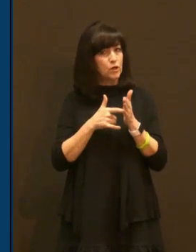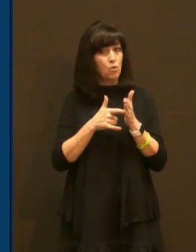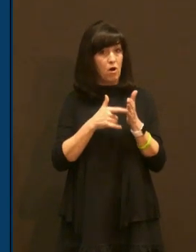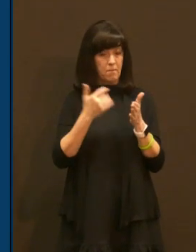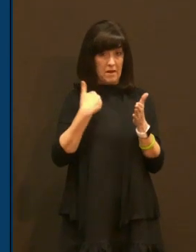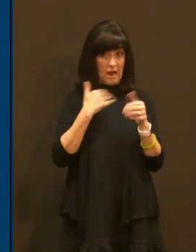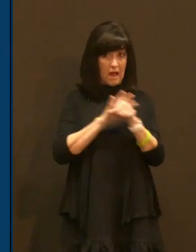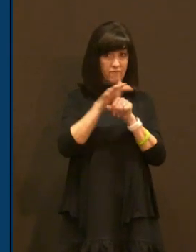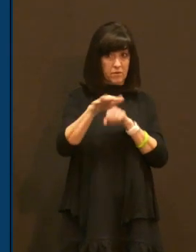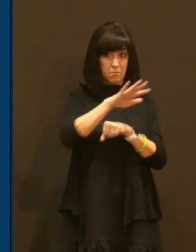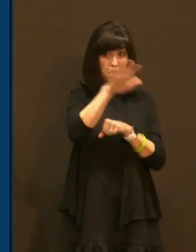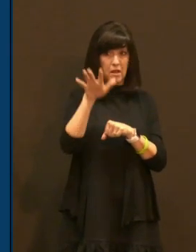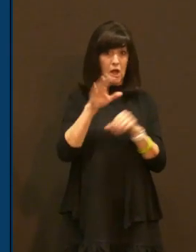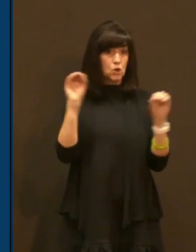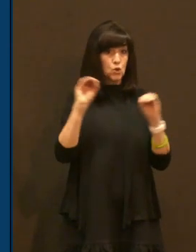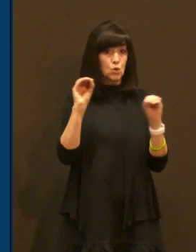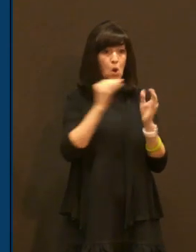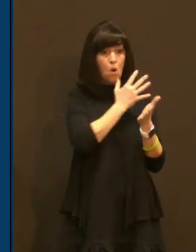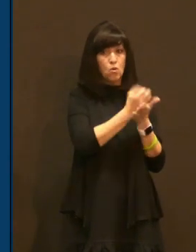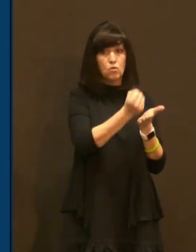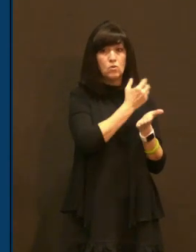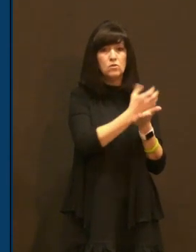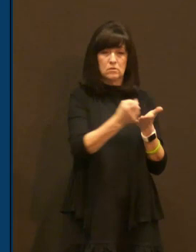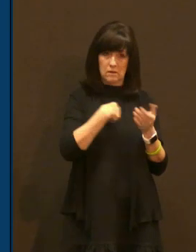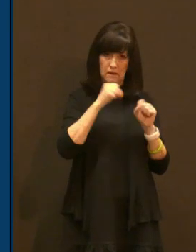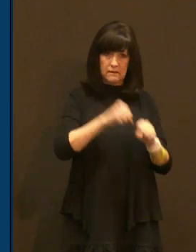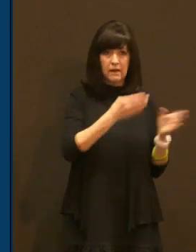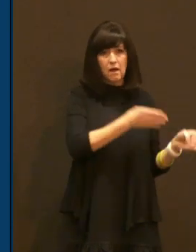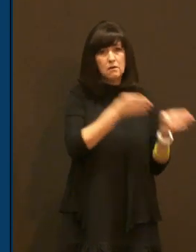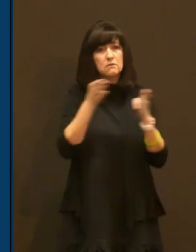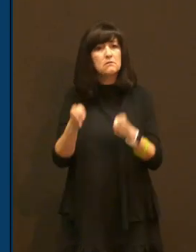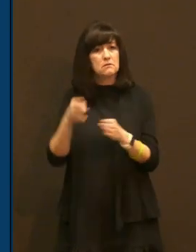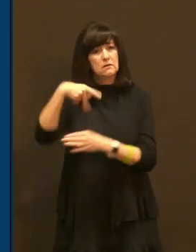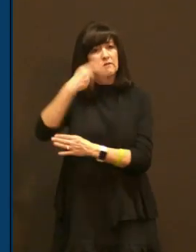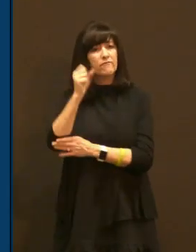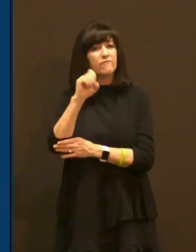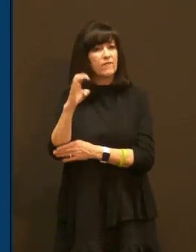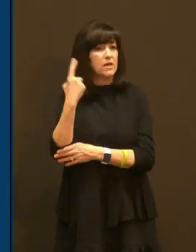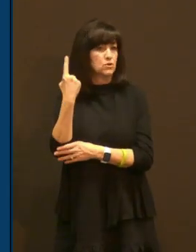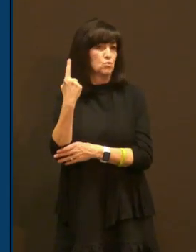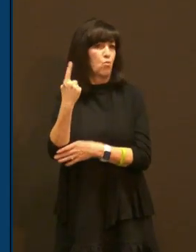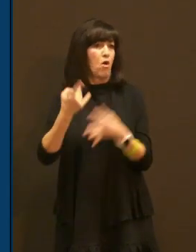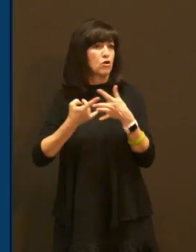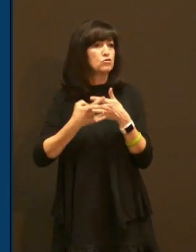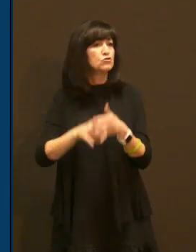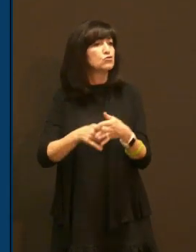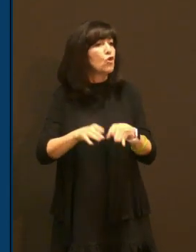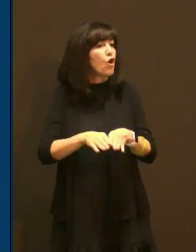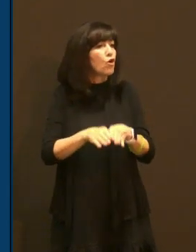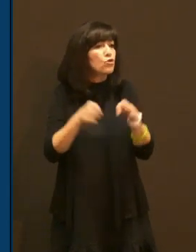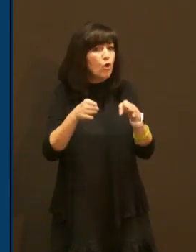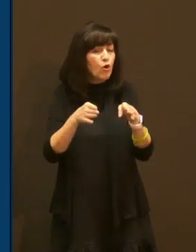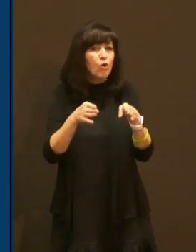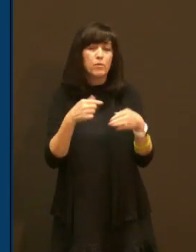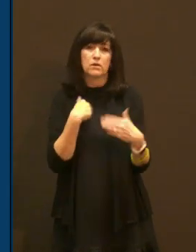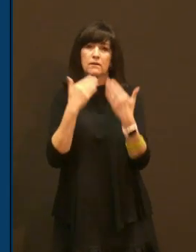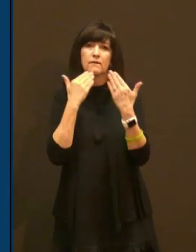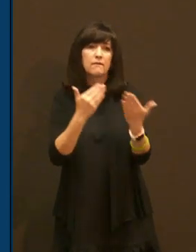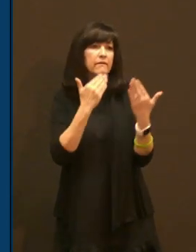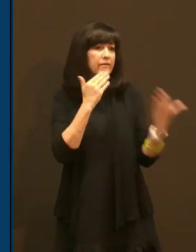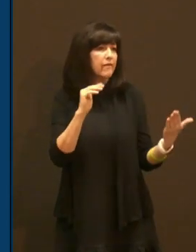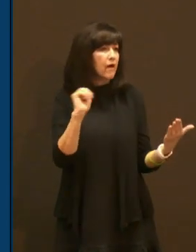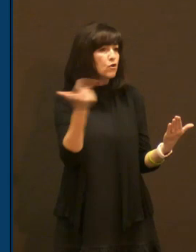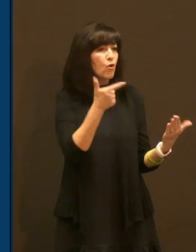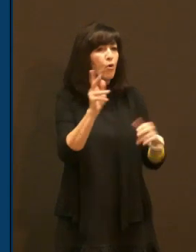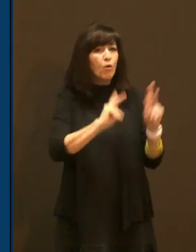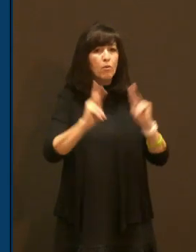one. And so with all of that, we thank all the Delawareans for wearing face masks, for social